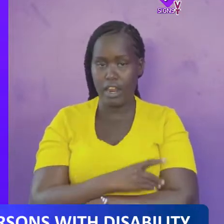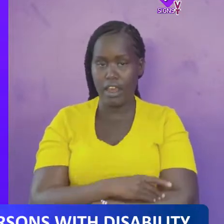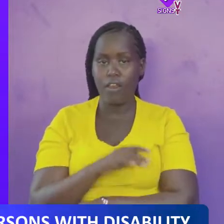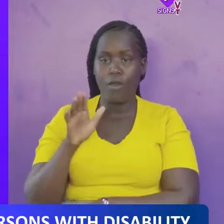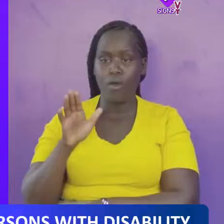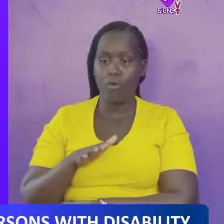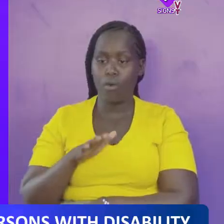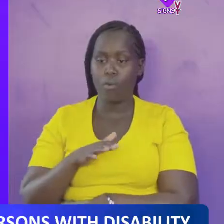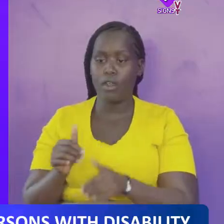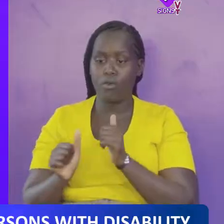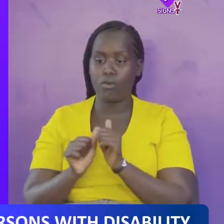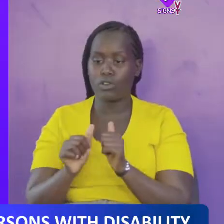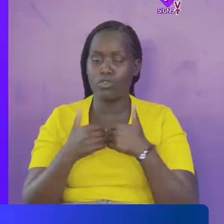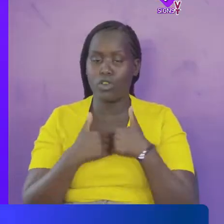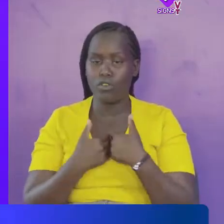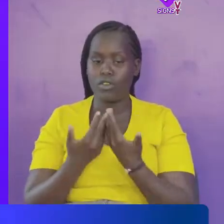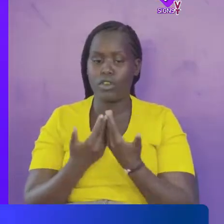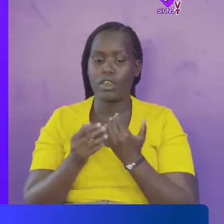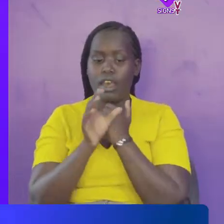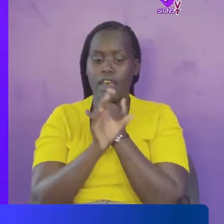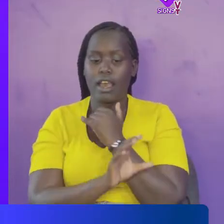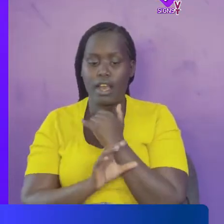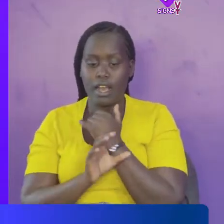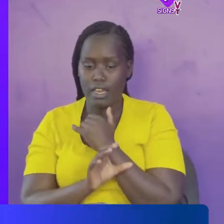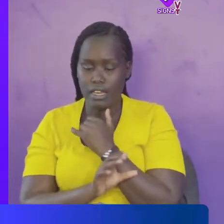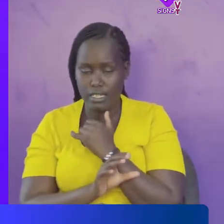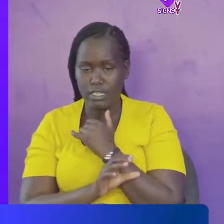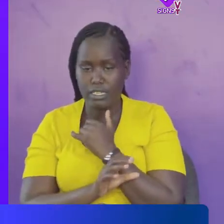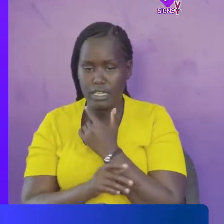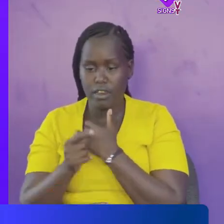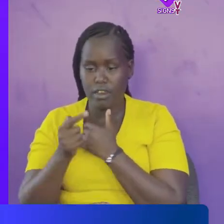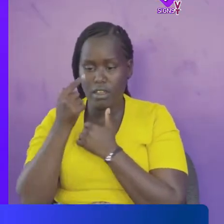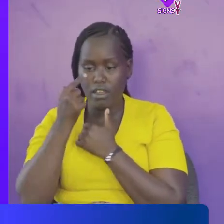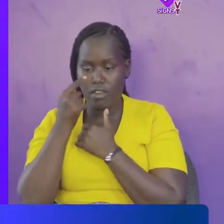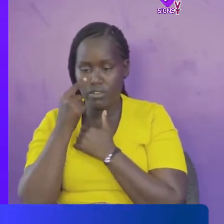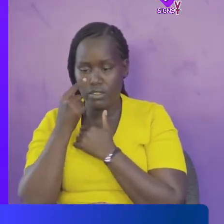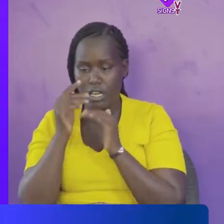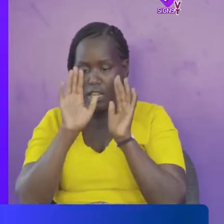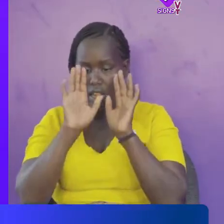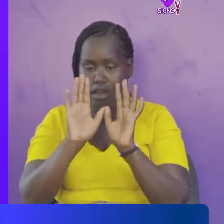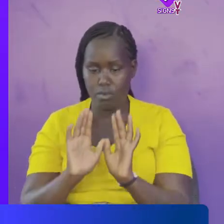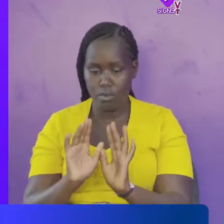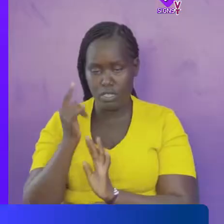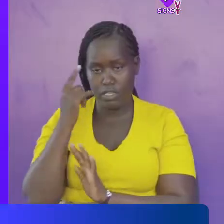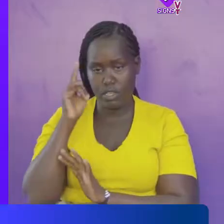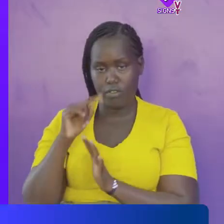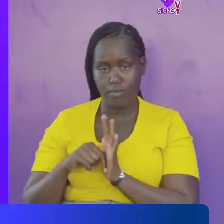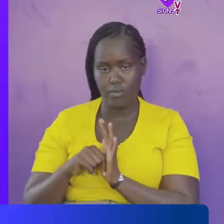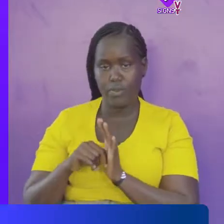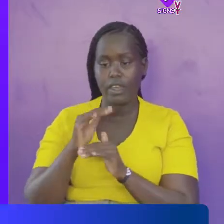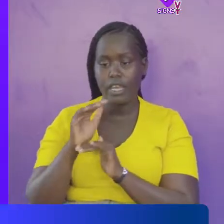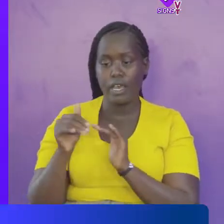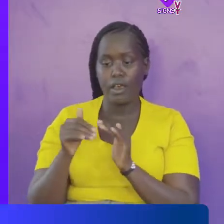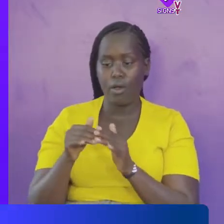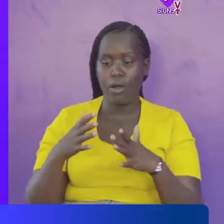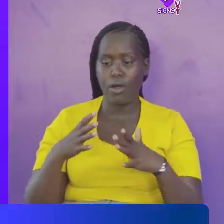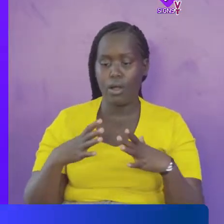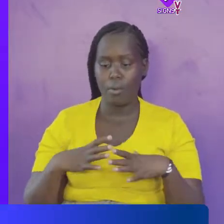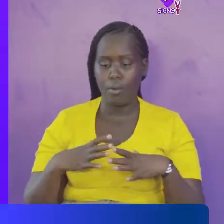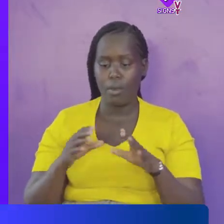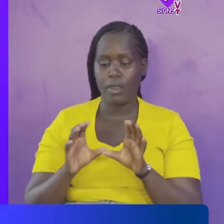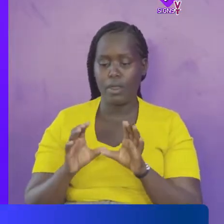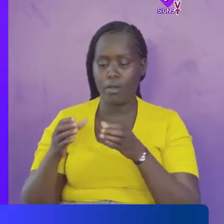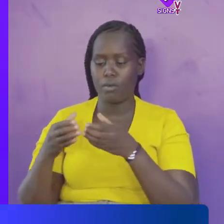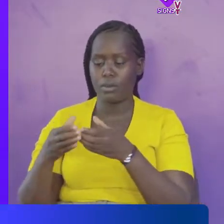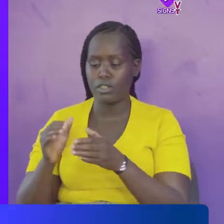is composed of these countries, they have seen the importance of, everybody in the community.